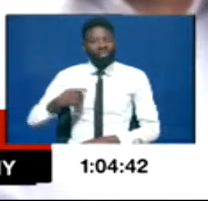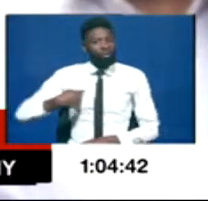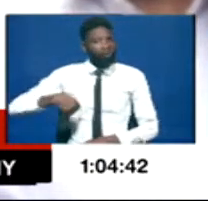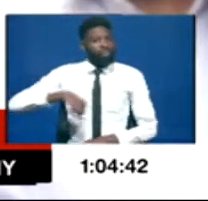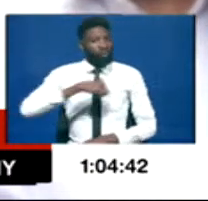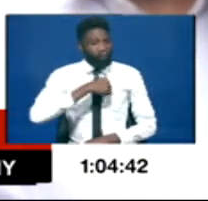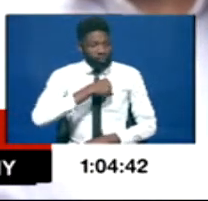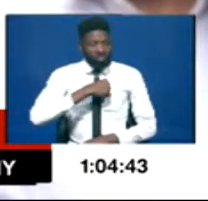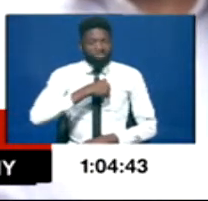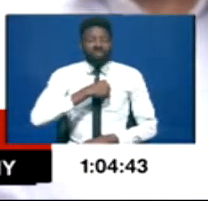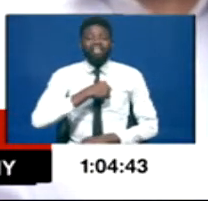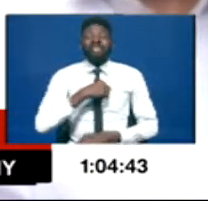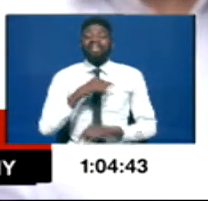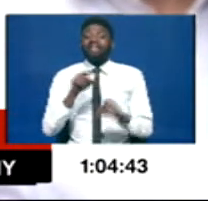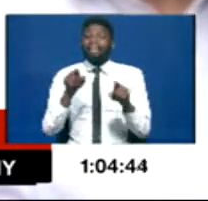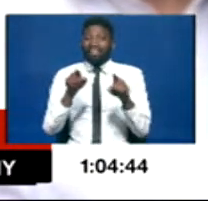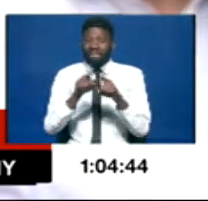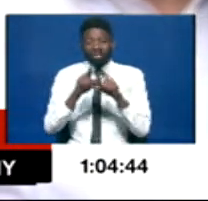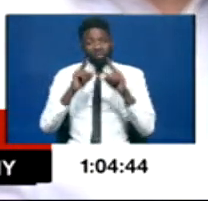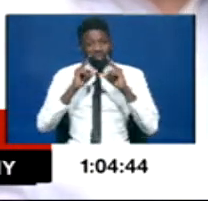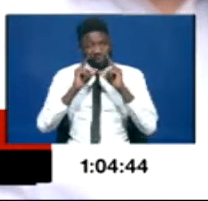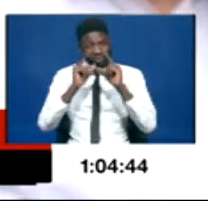expressed